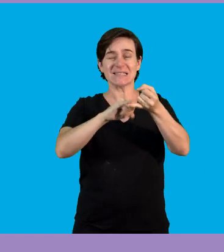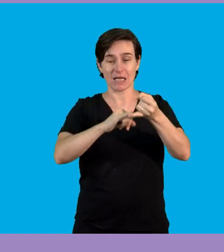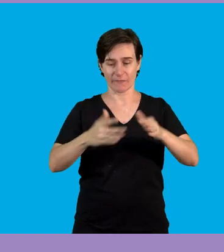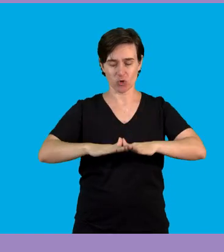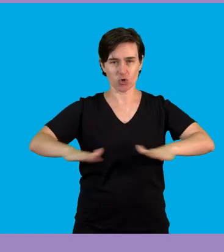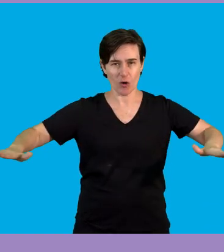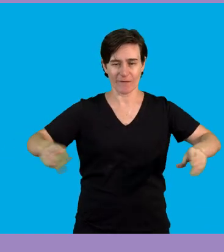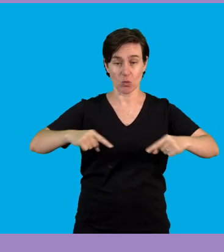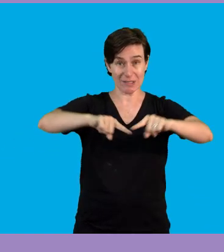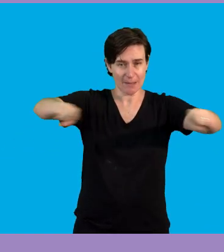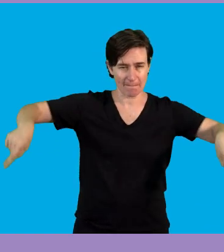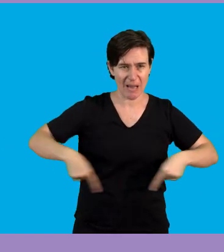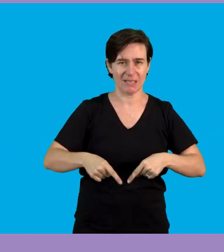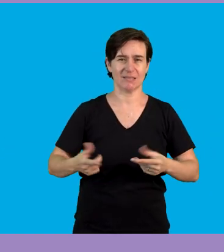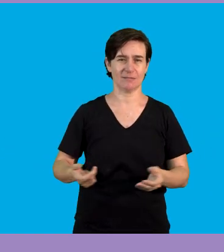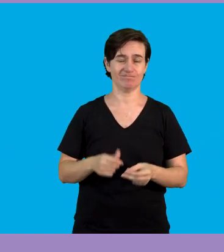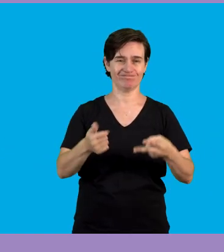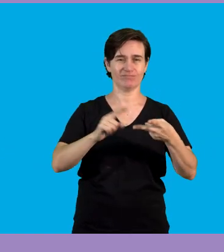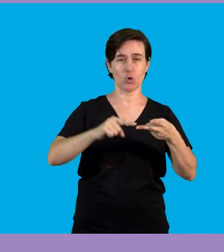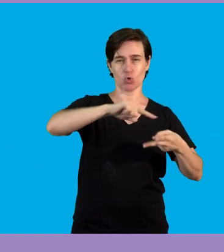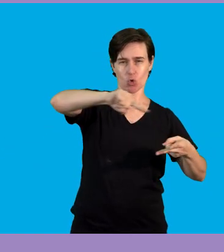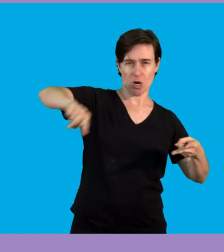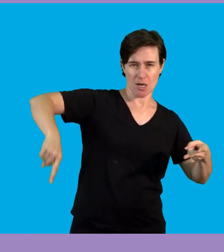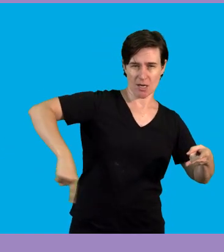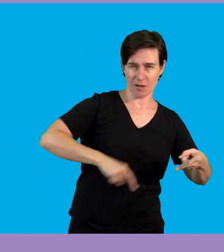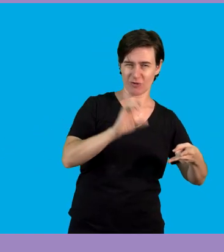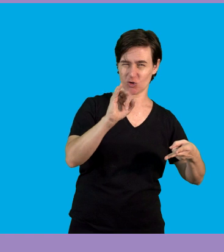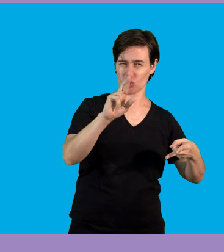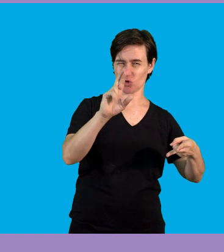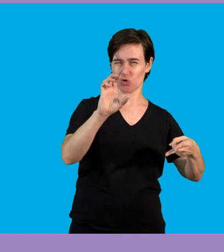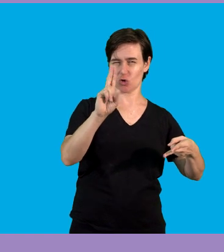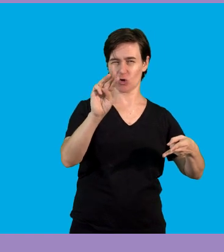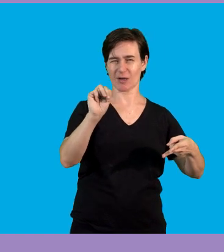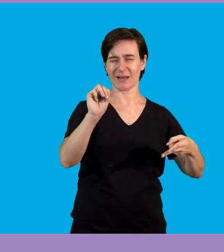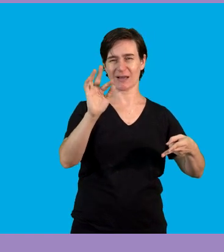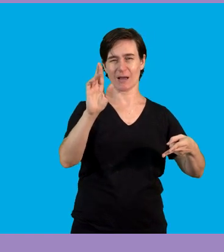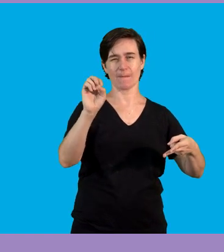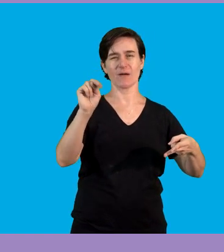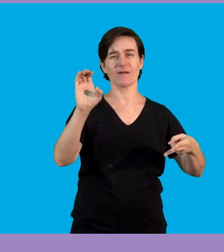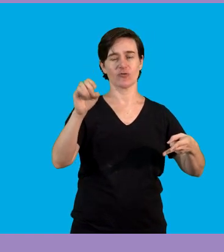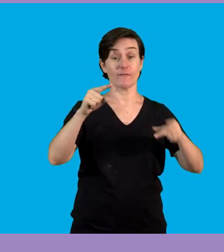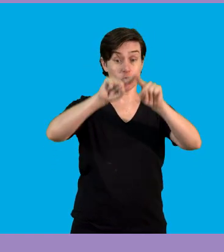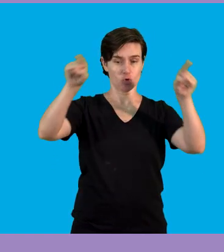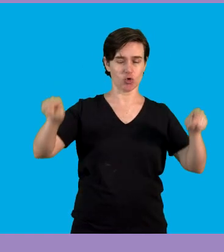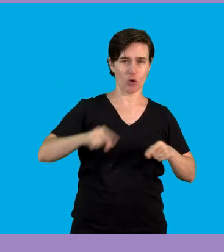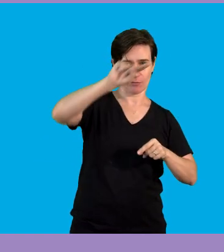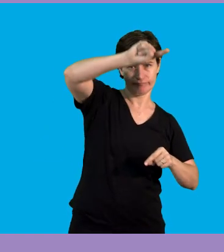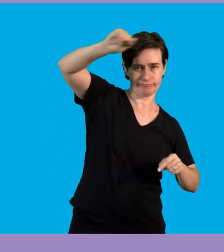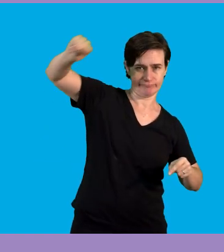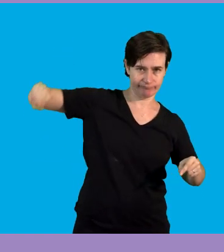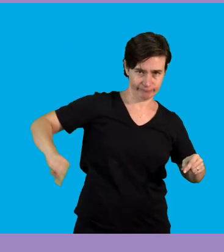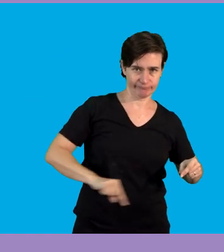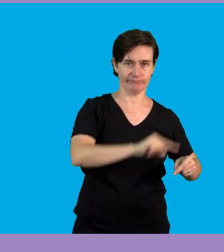or space. Then we have circumference, which is the distance all around the edge of the circle. That is